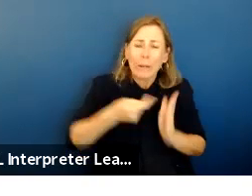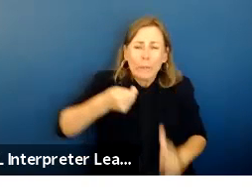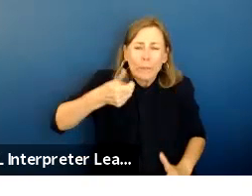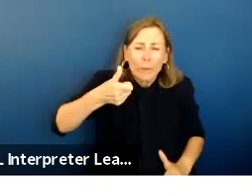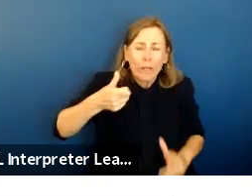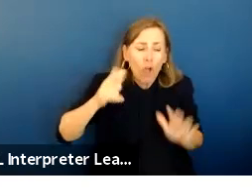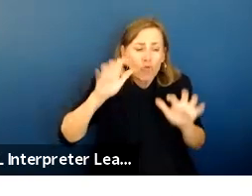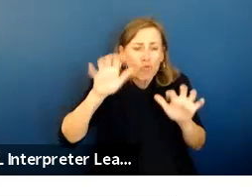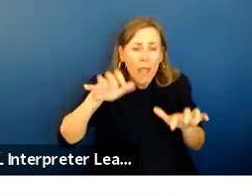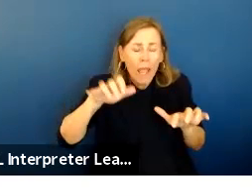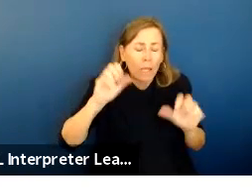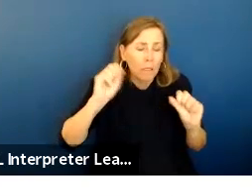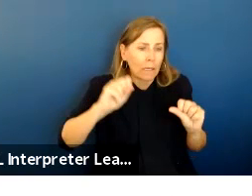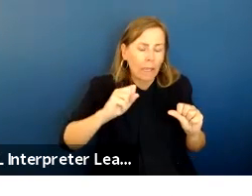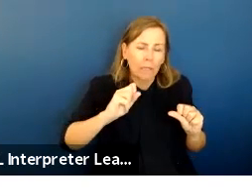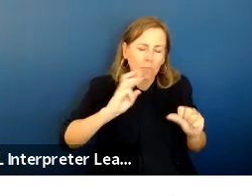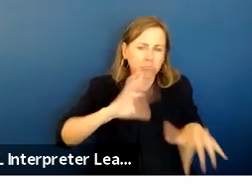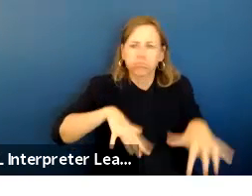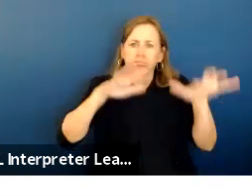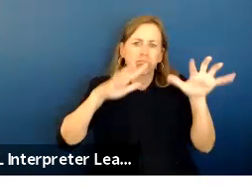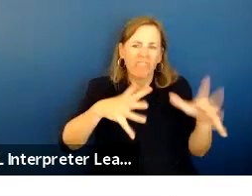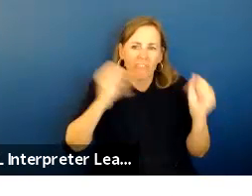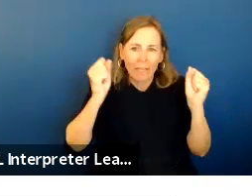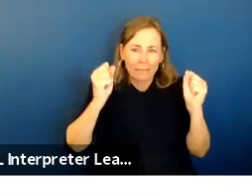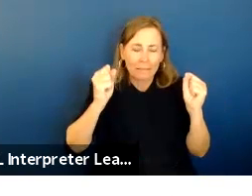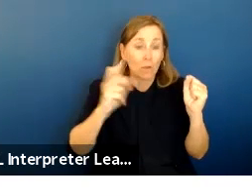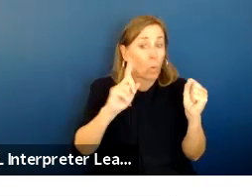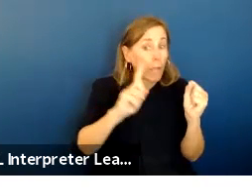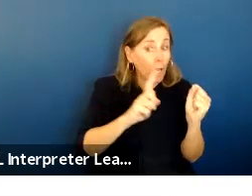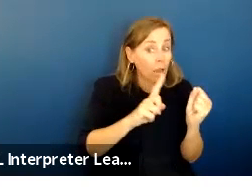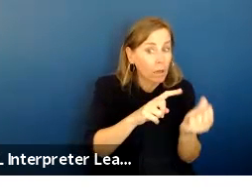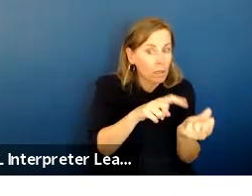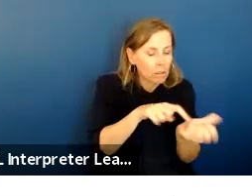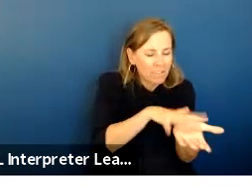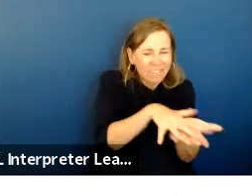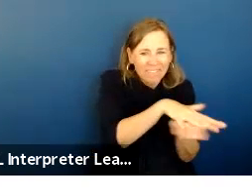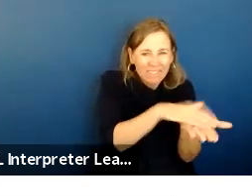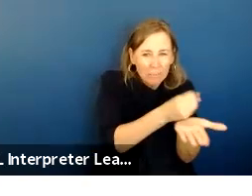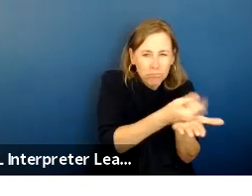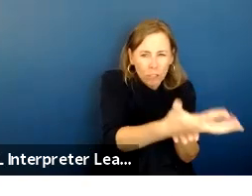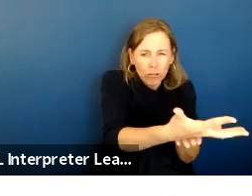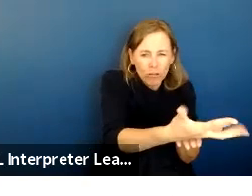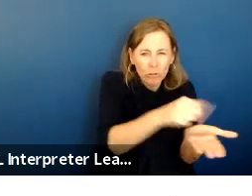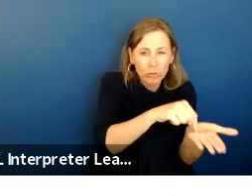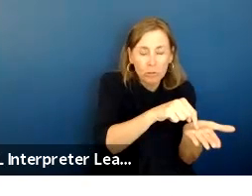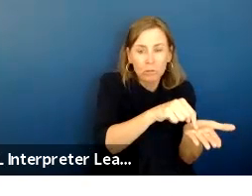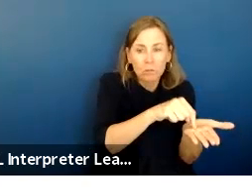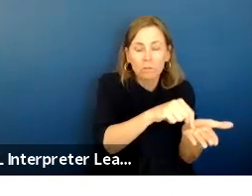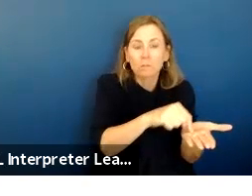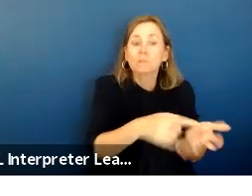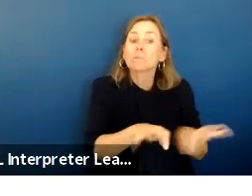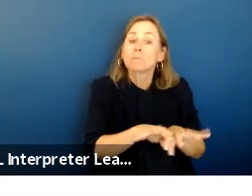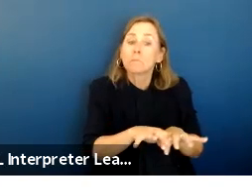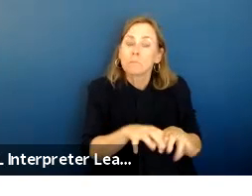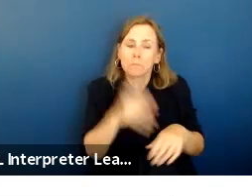flash flood or a mud flow on these burn areas. So it's important to understand that these flood risks, excuse me,